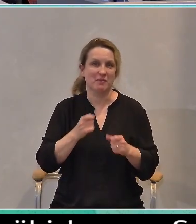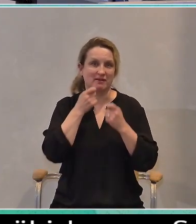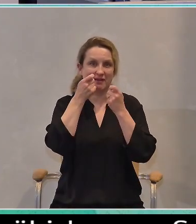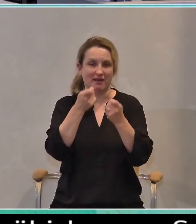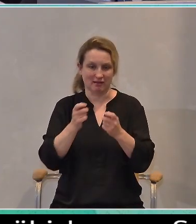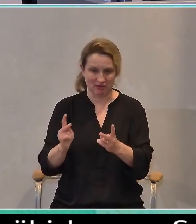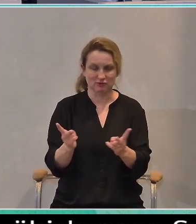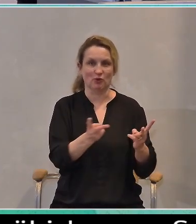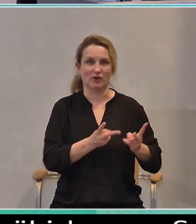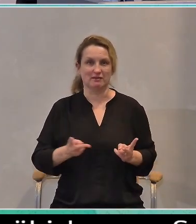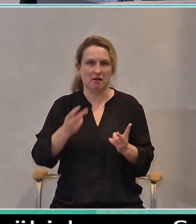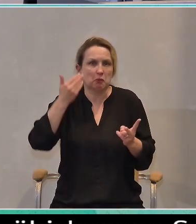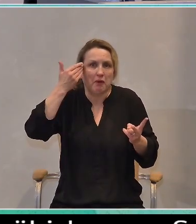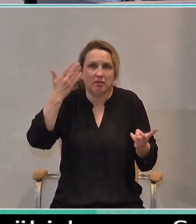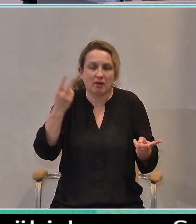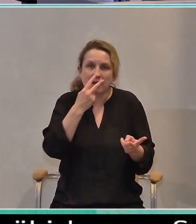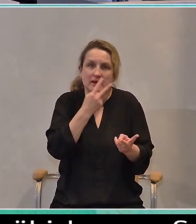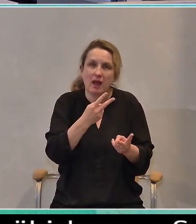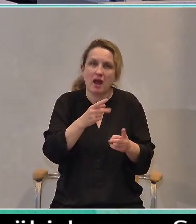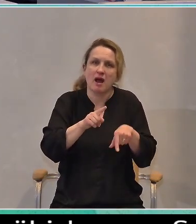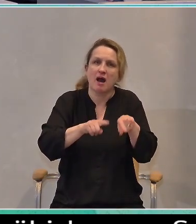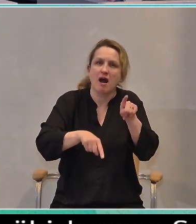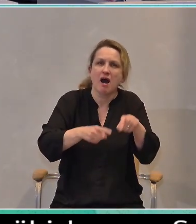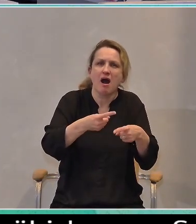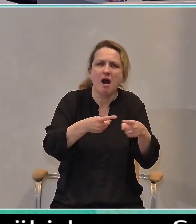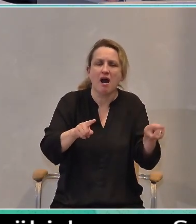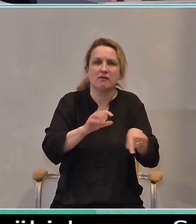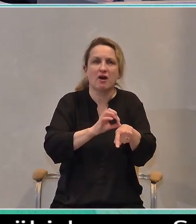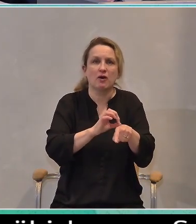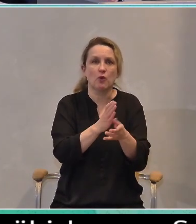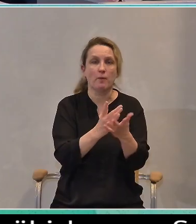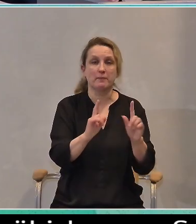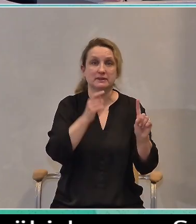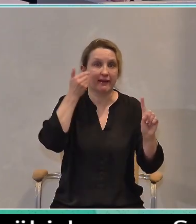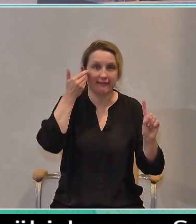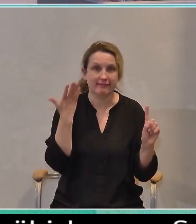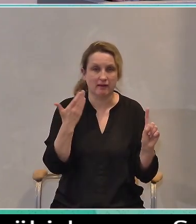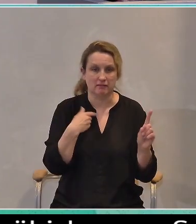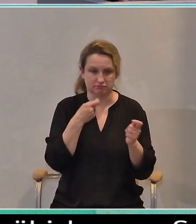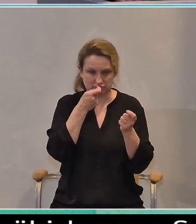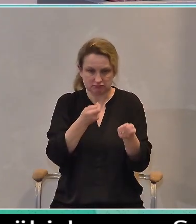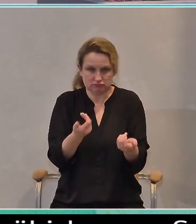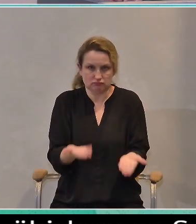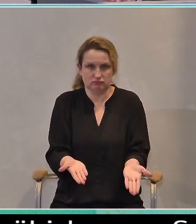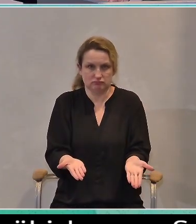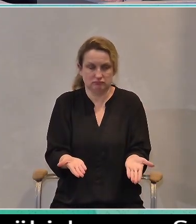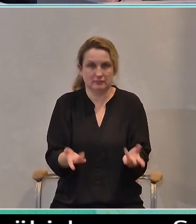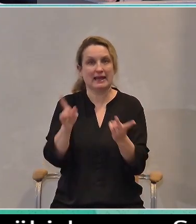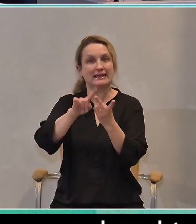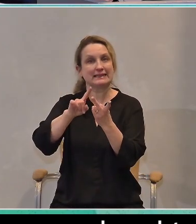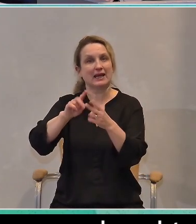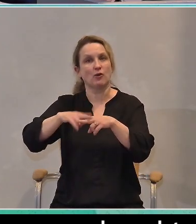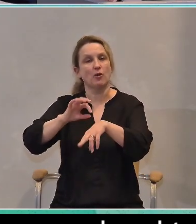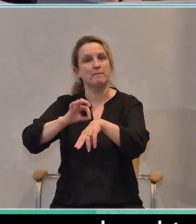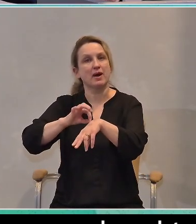of rare diseases. If you don't know, if you don't see rare diseases, if you're not aware, you